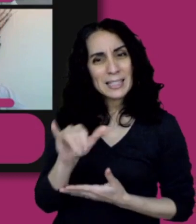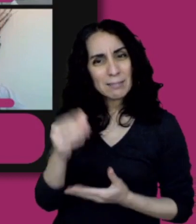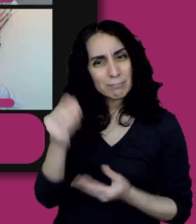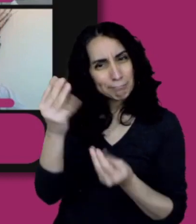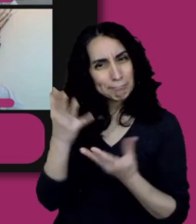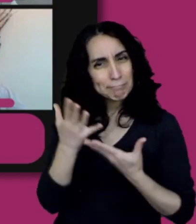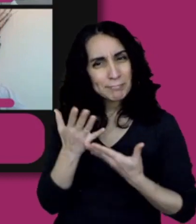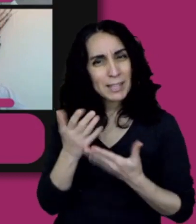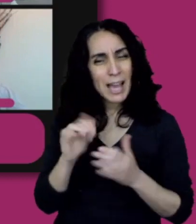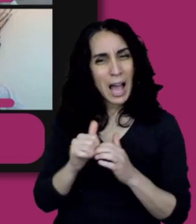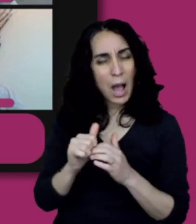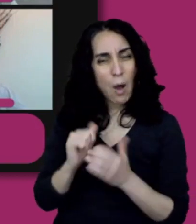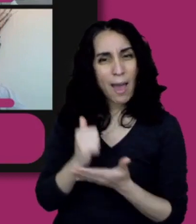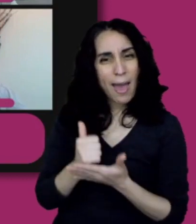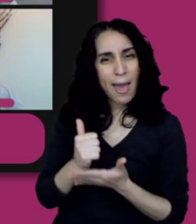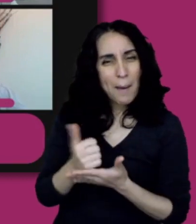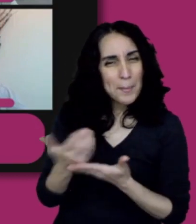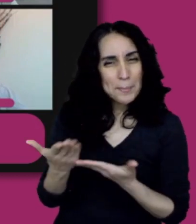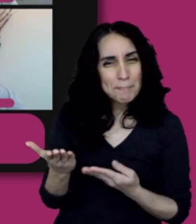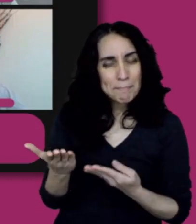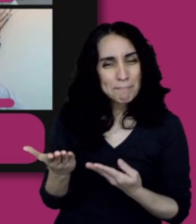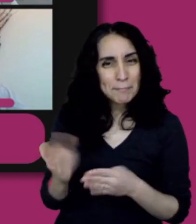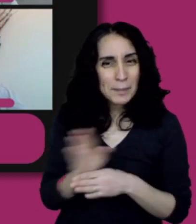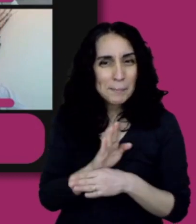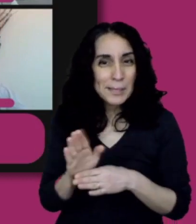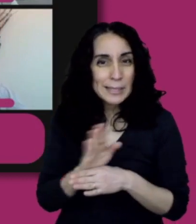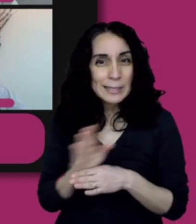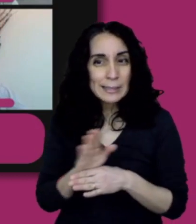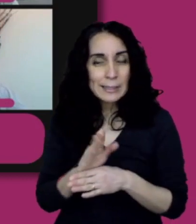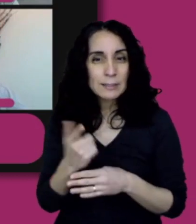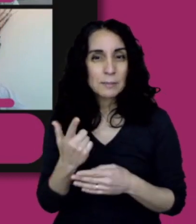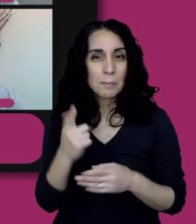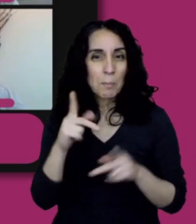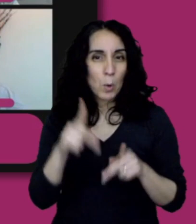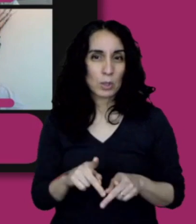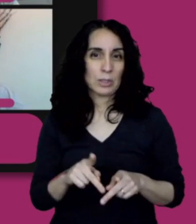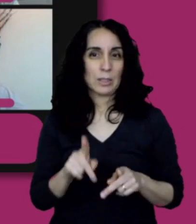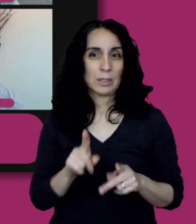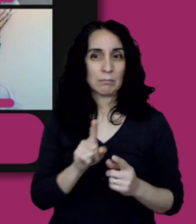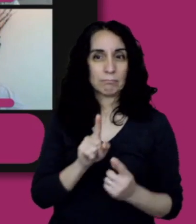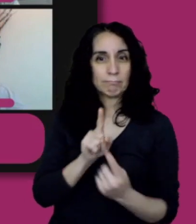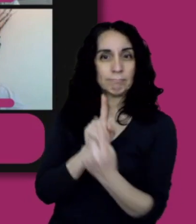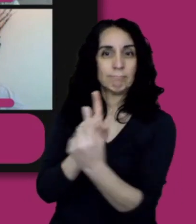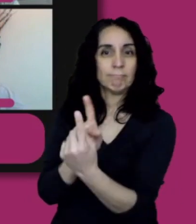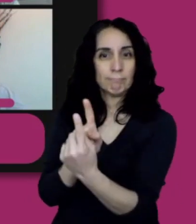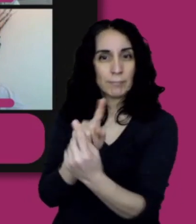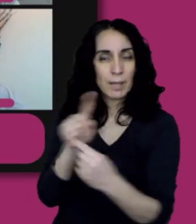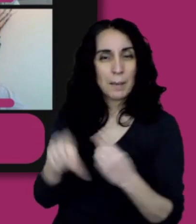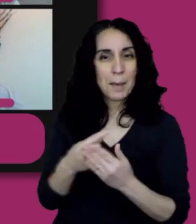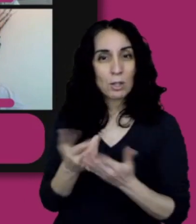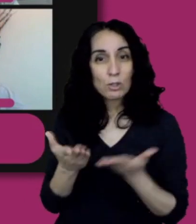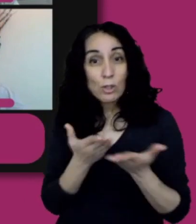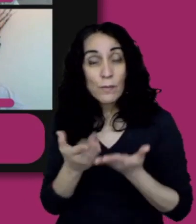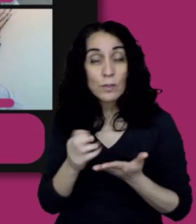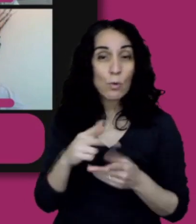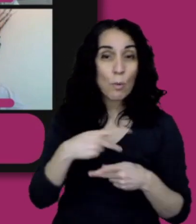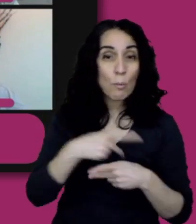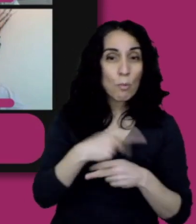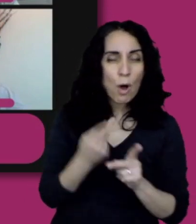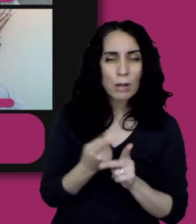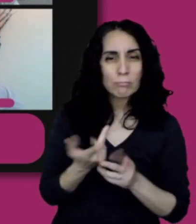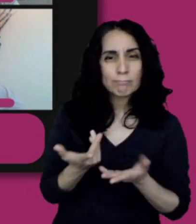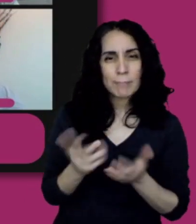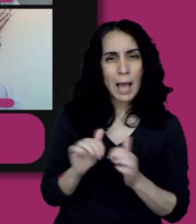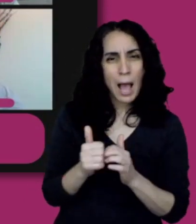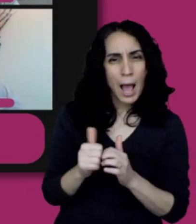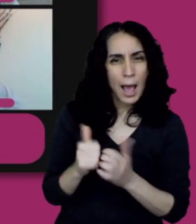bit about how do you help a business comes to you, or a person comes to you with an idea about a